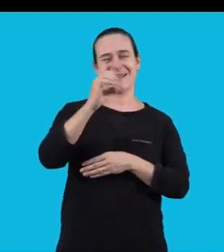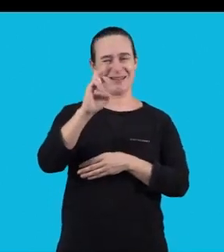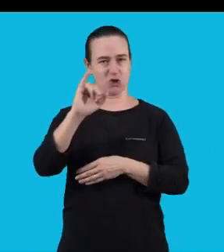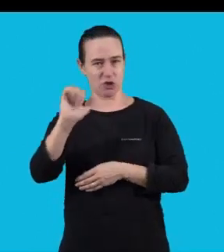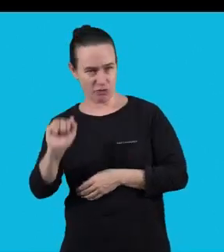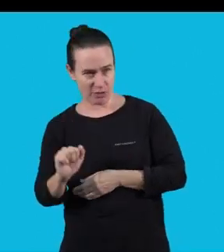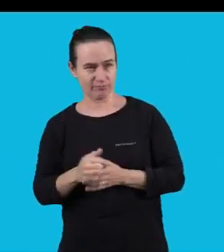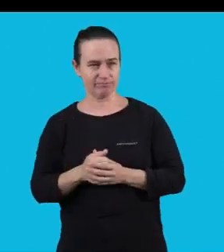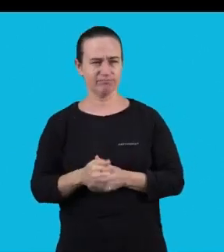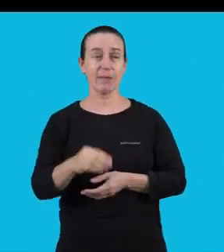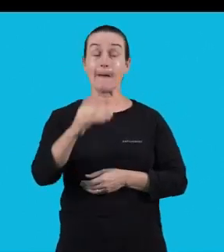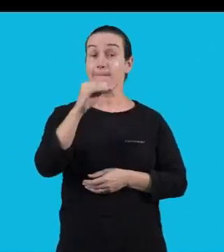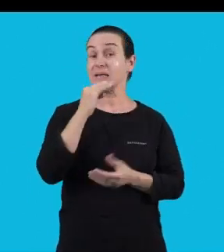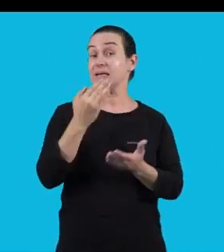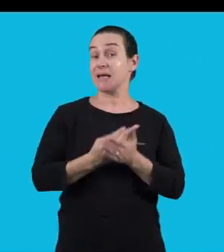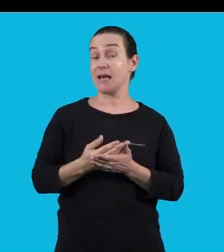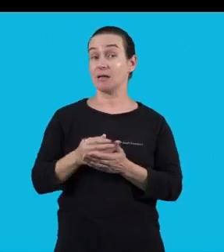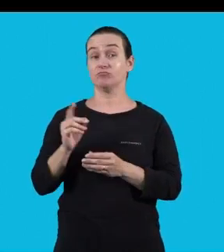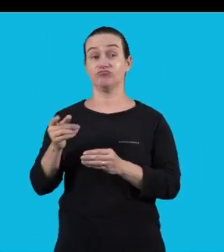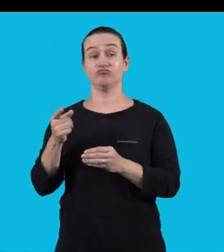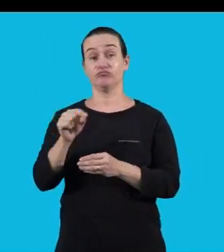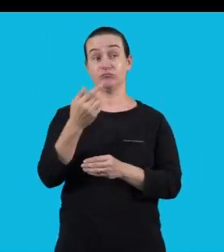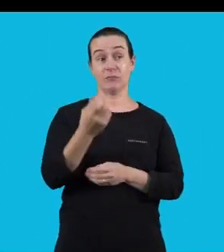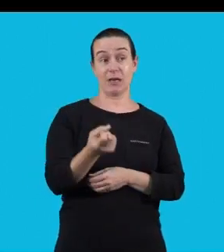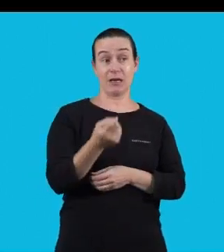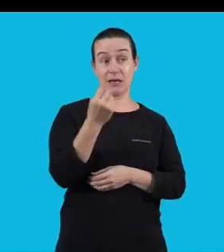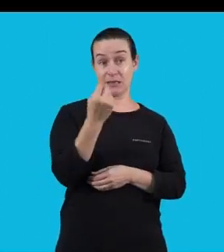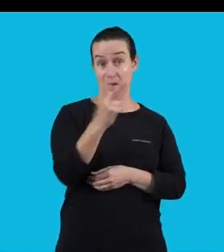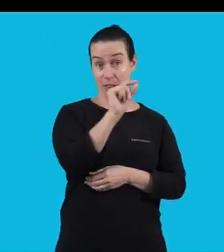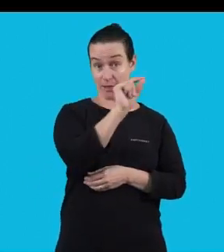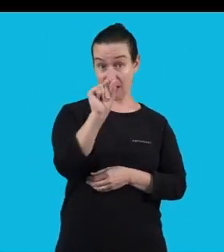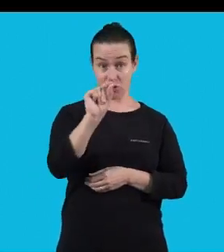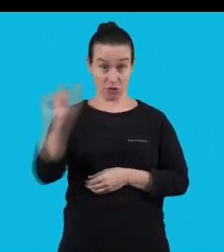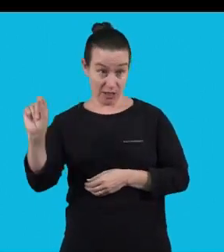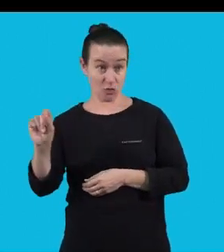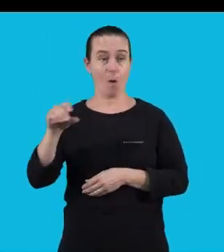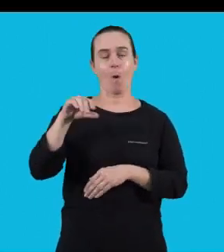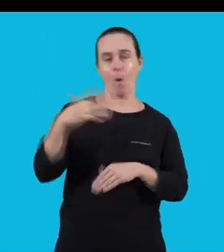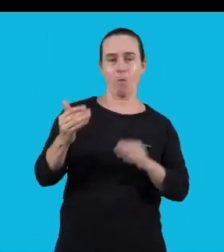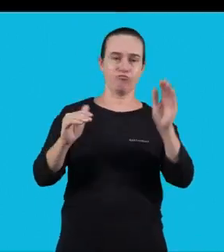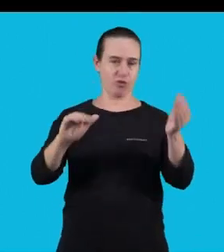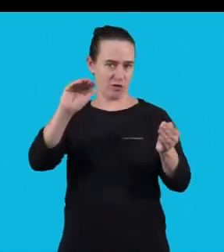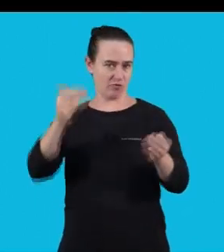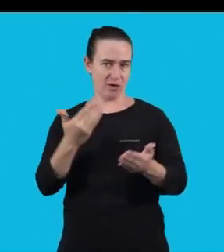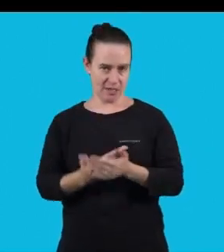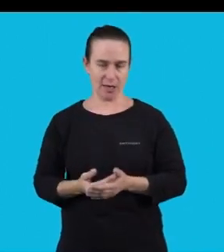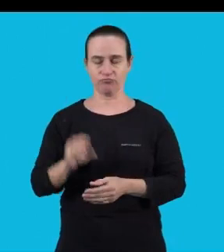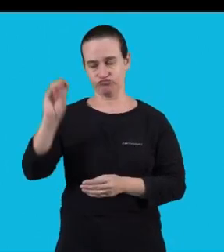add extra information, and they could be replaced with either double dashes or the brackets.